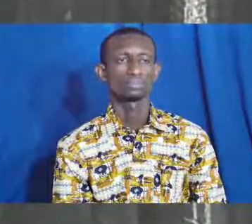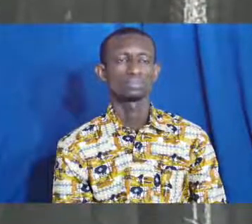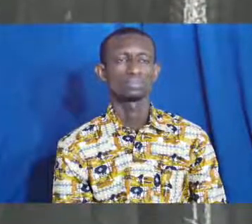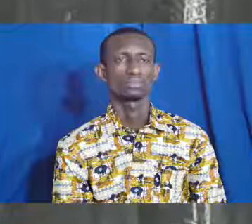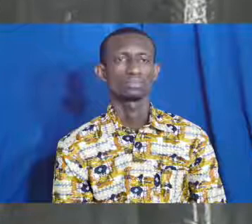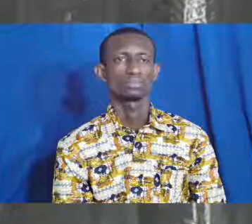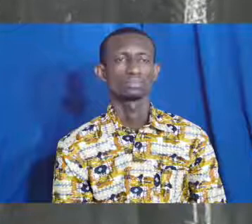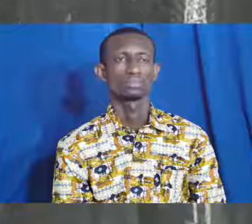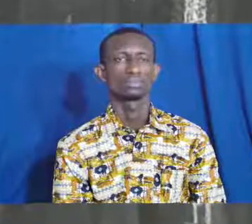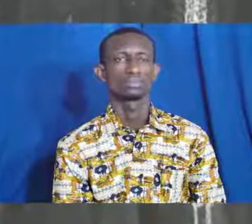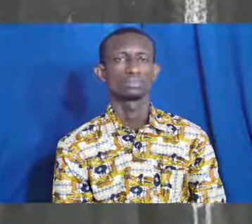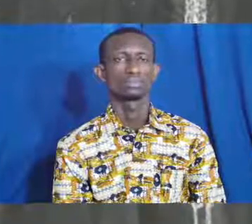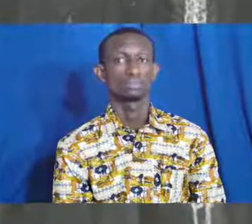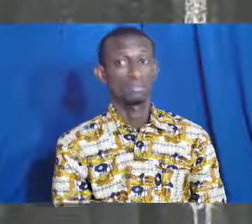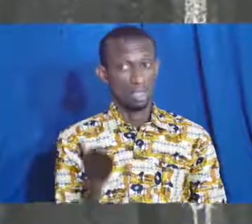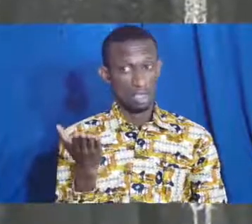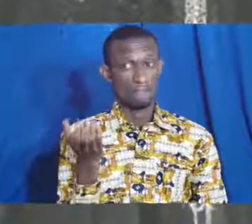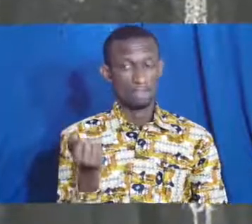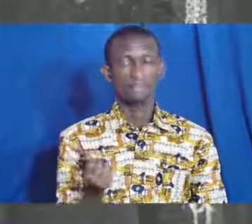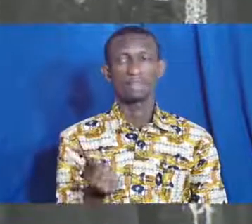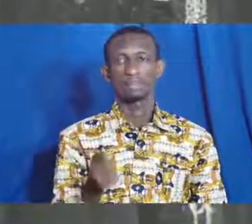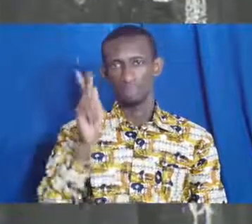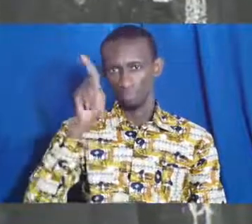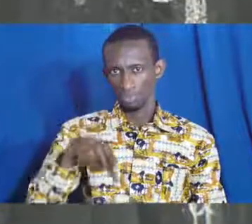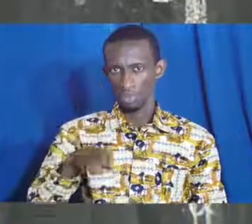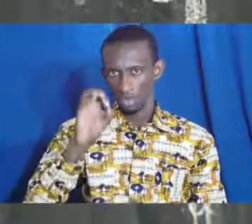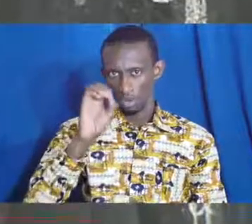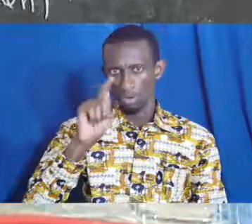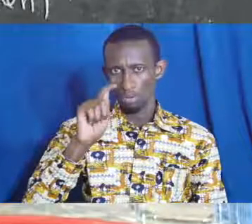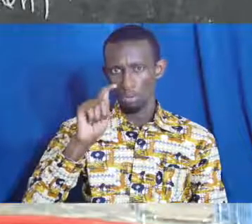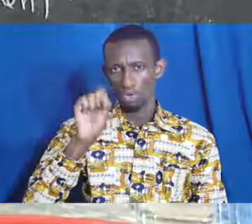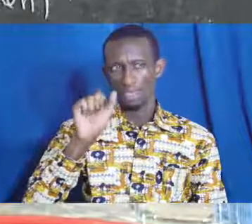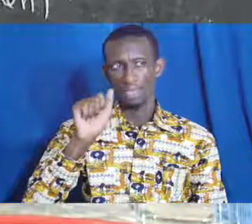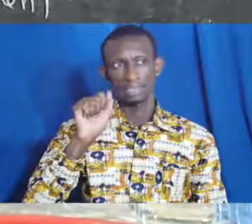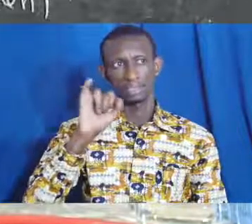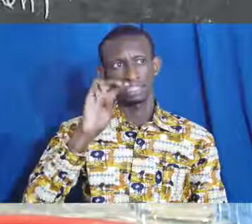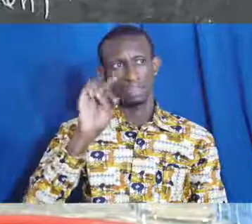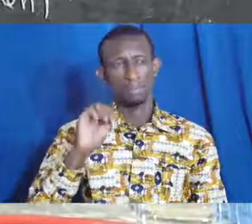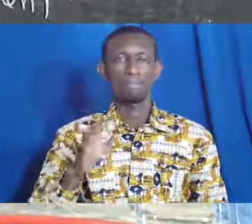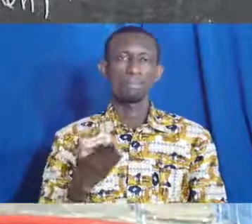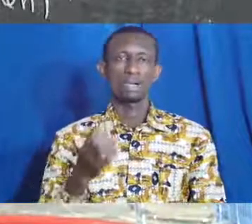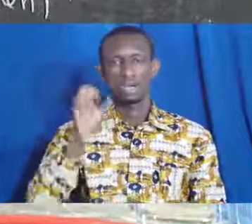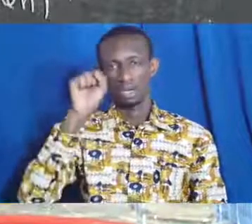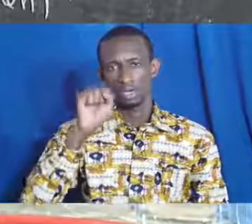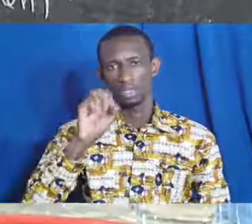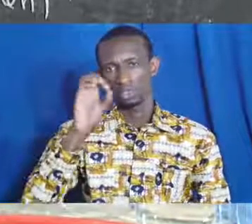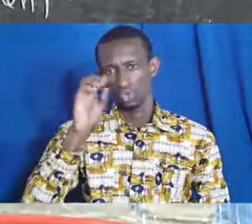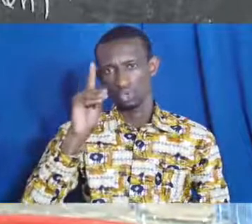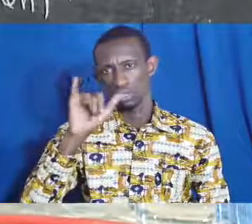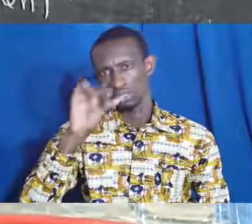So you have potassium, you have sodium, you have calcium,